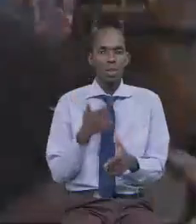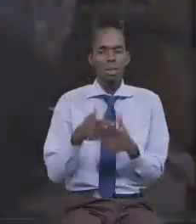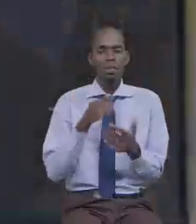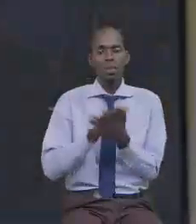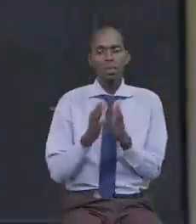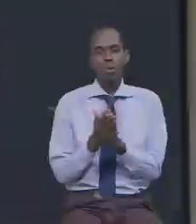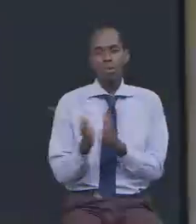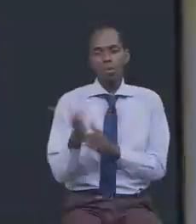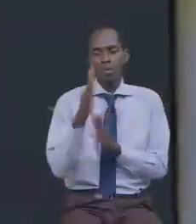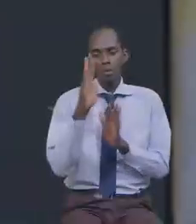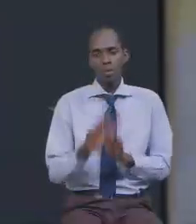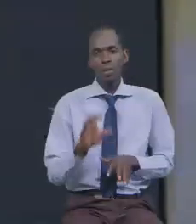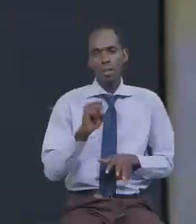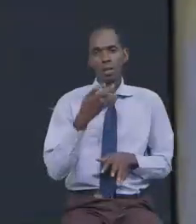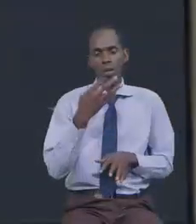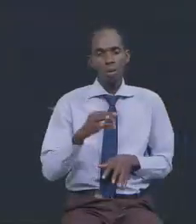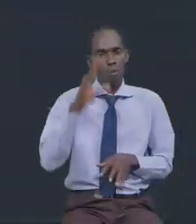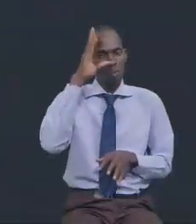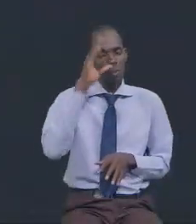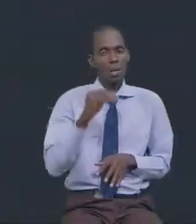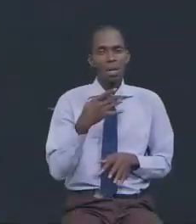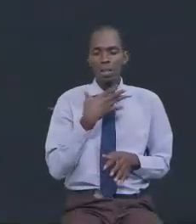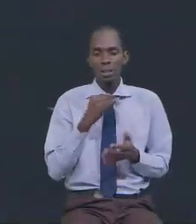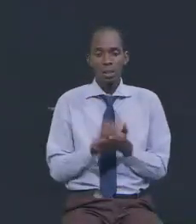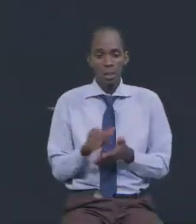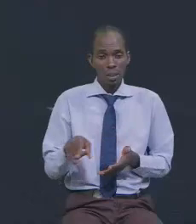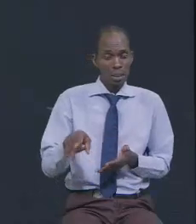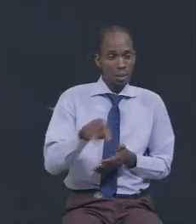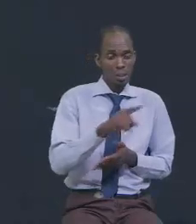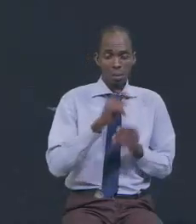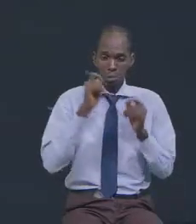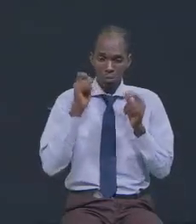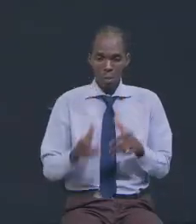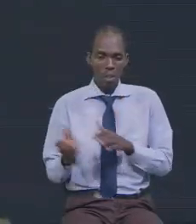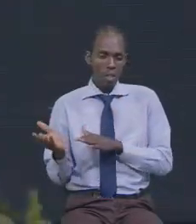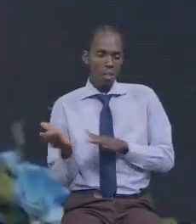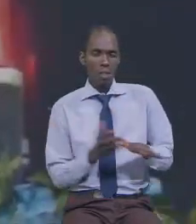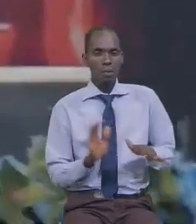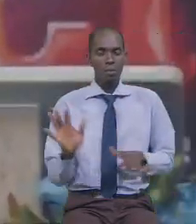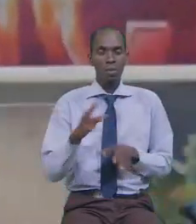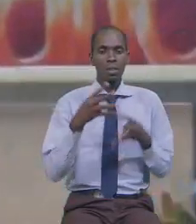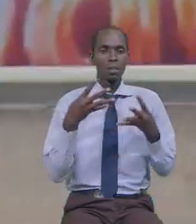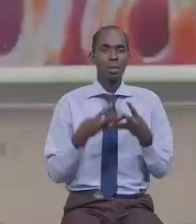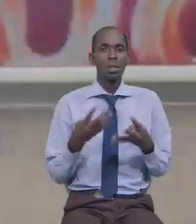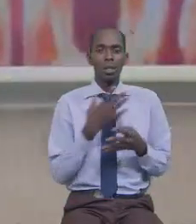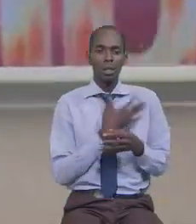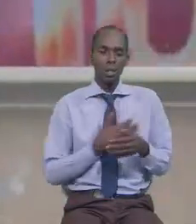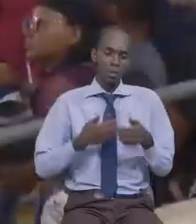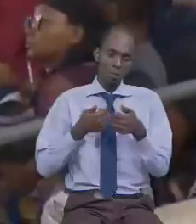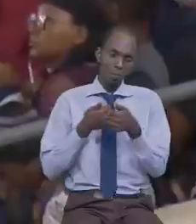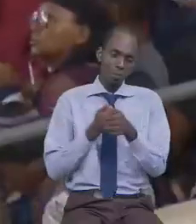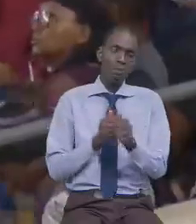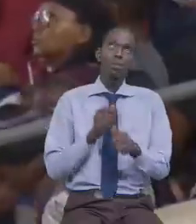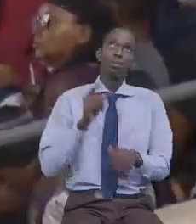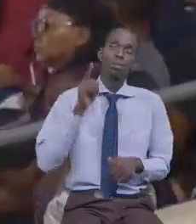And it says, they straightway let their nets and followed him.